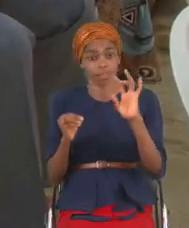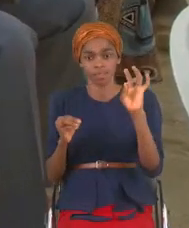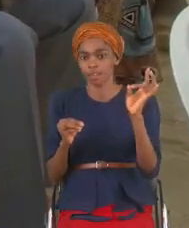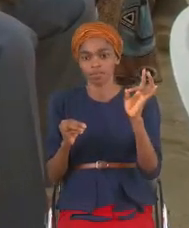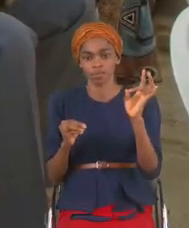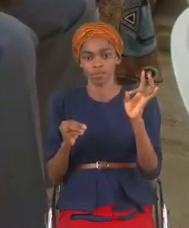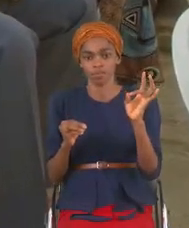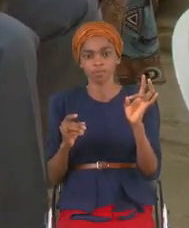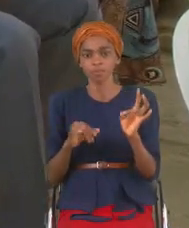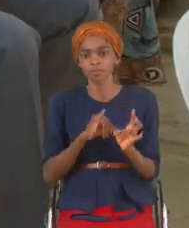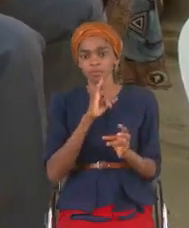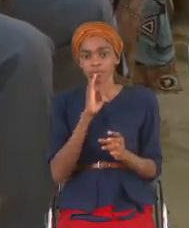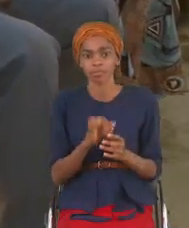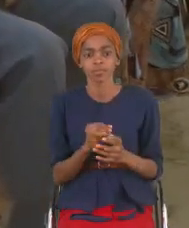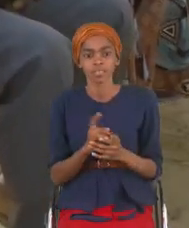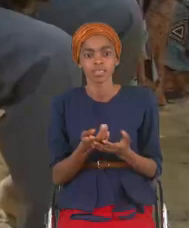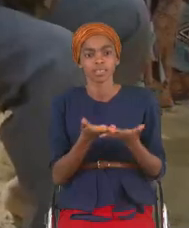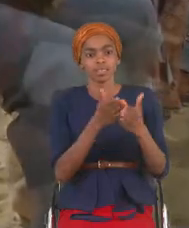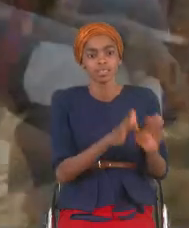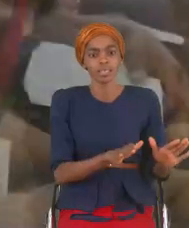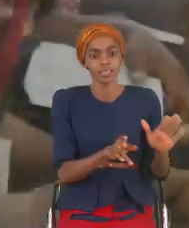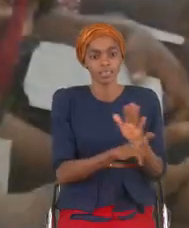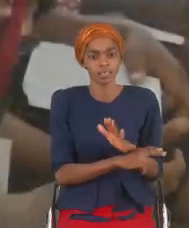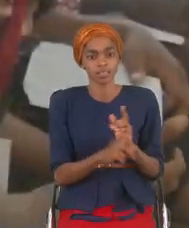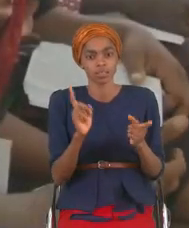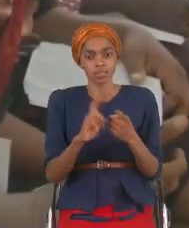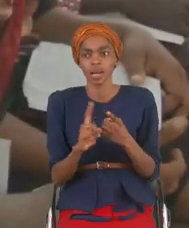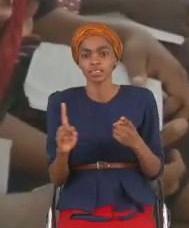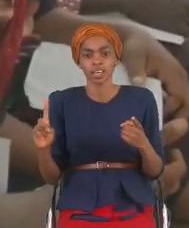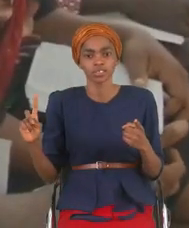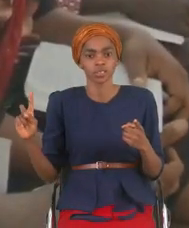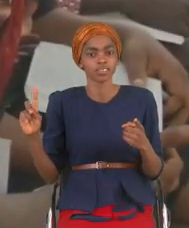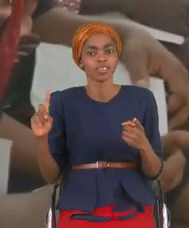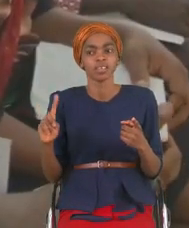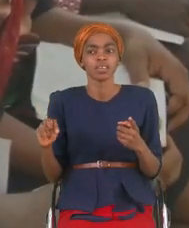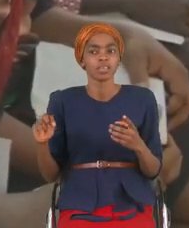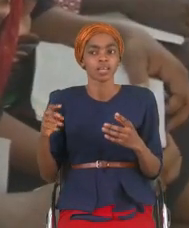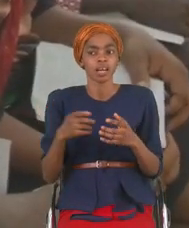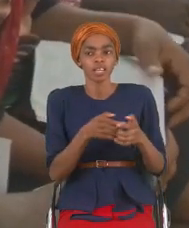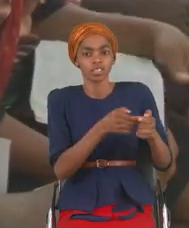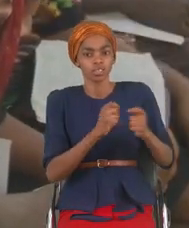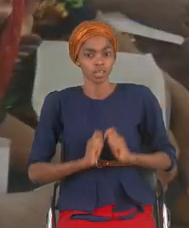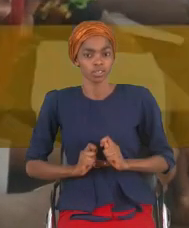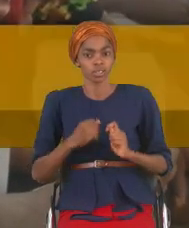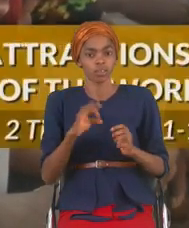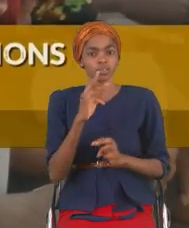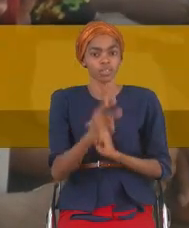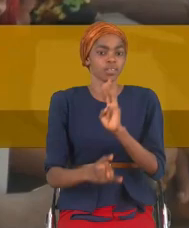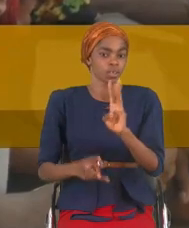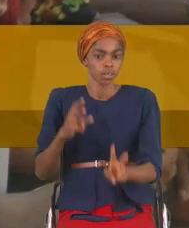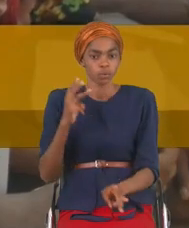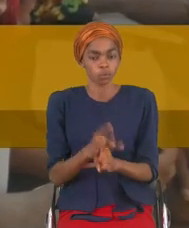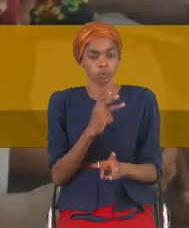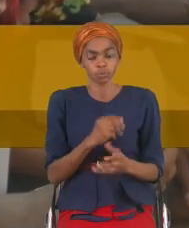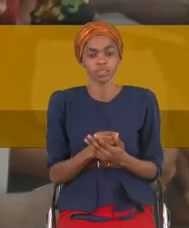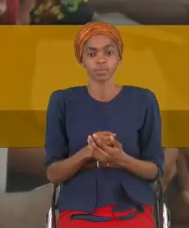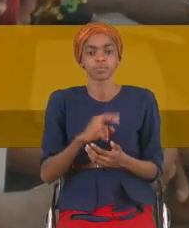deadness deadness to the attractions and the affections of the world it says in second timothy